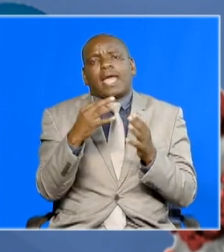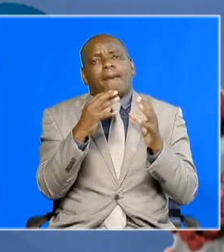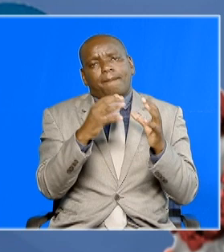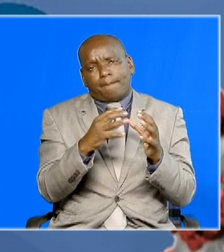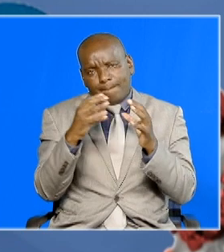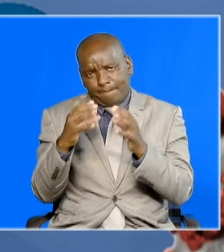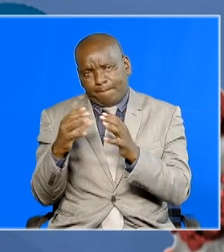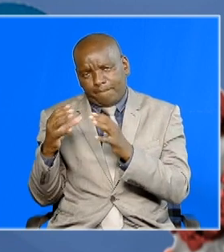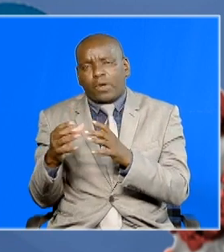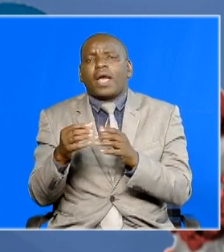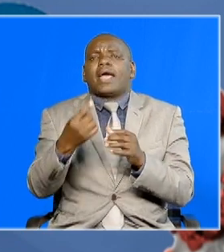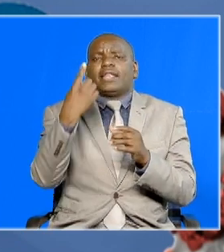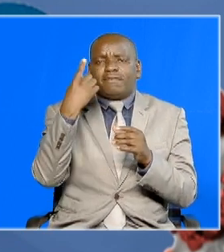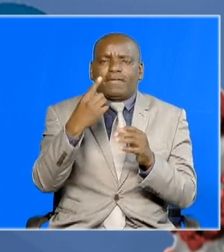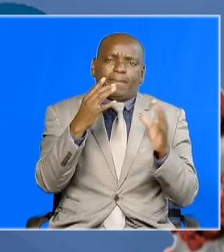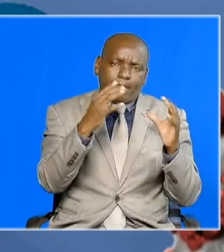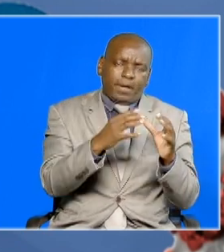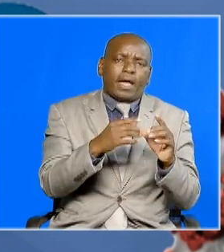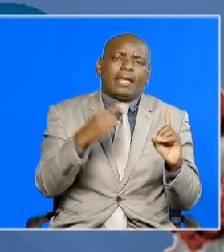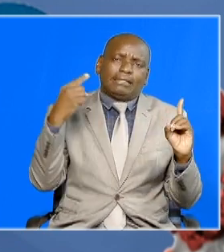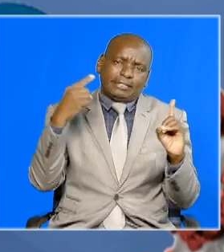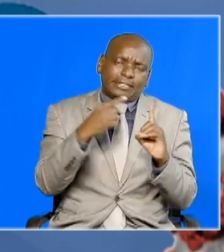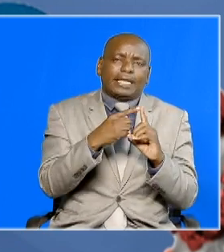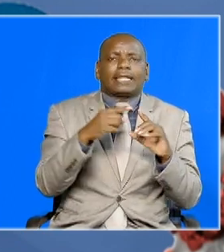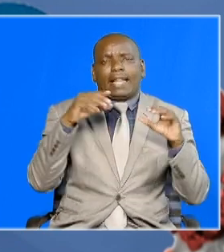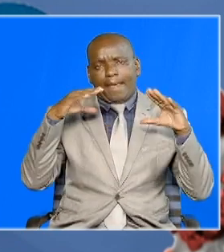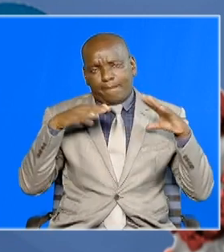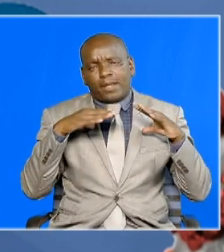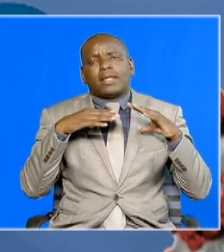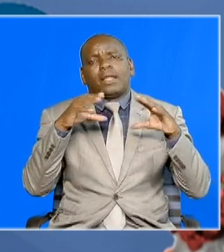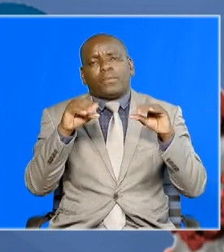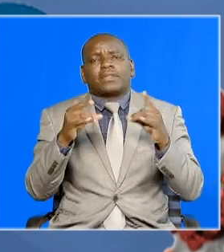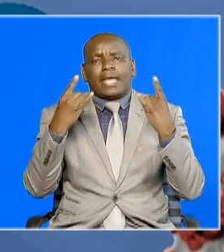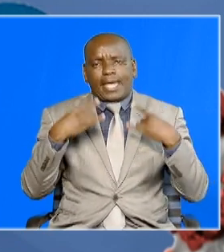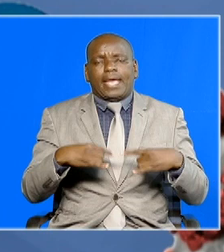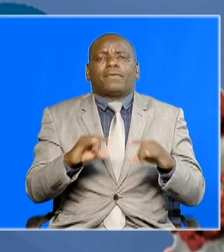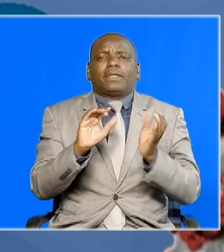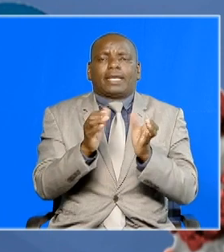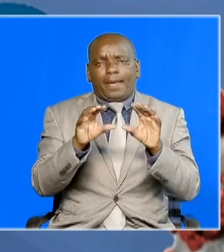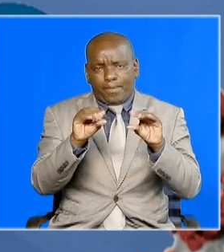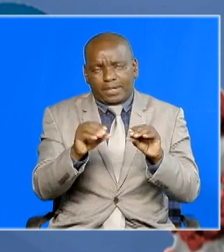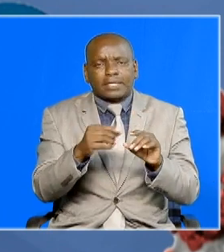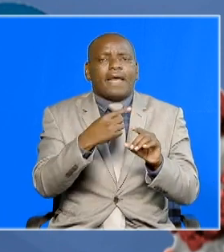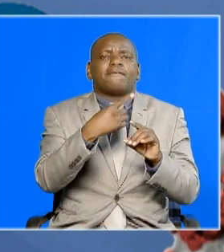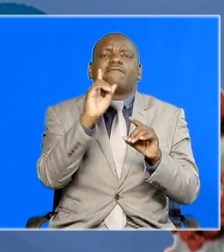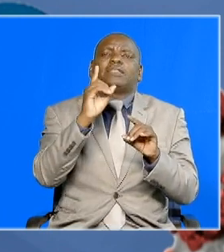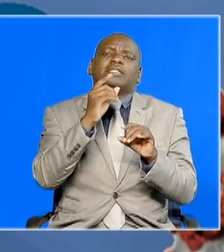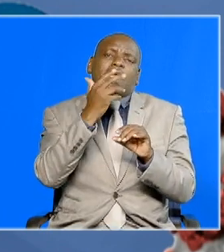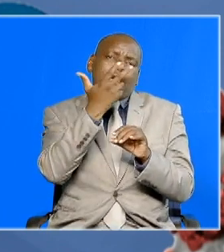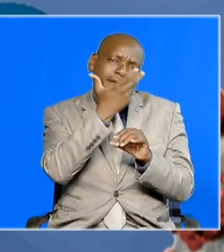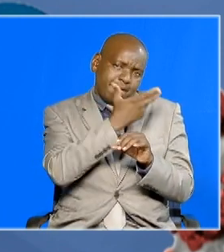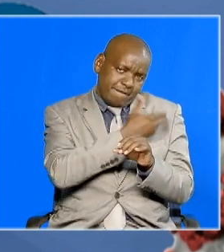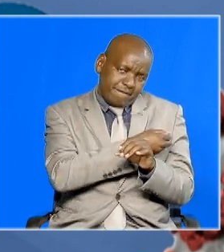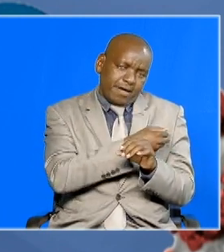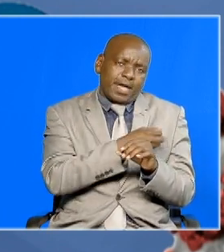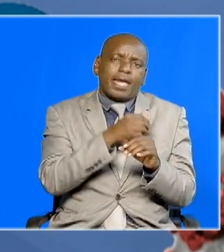phases. The first phase, targeting frontline workers, and healthcare workers are the first to get this